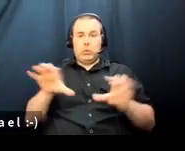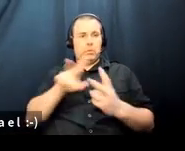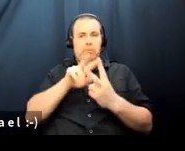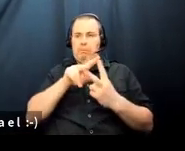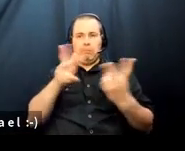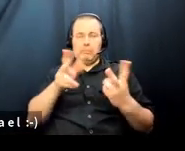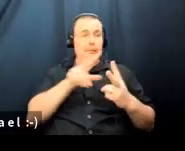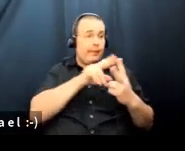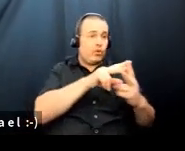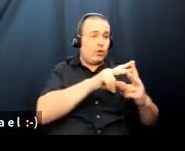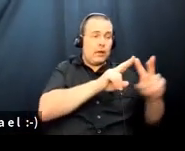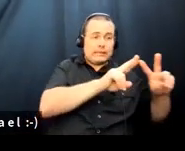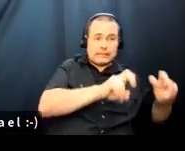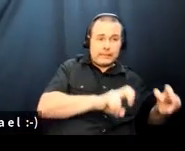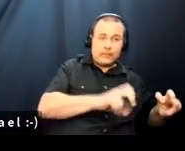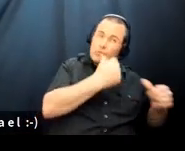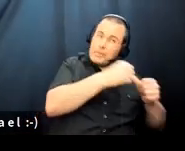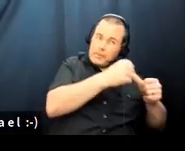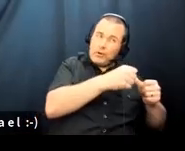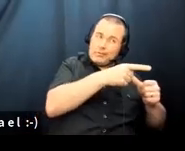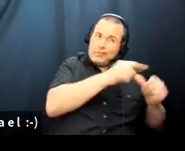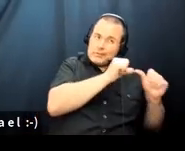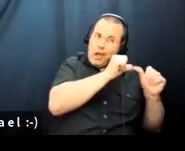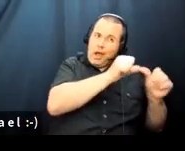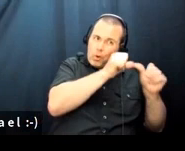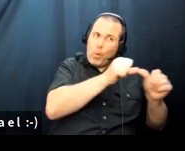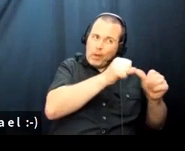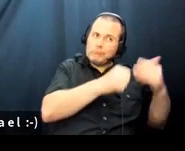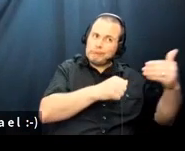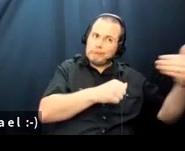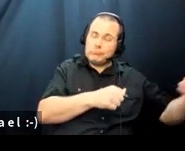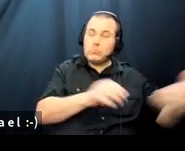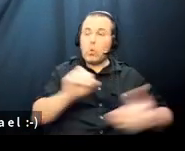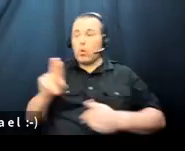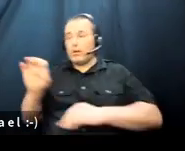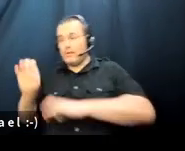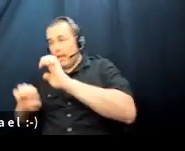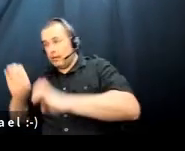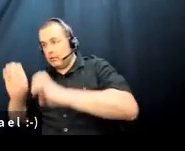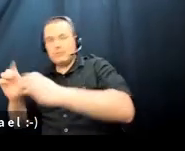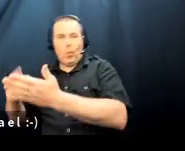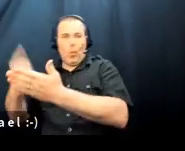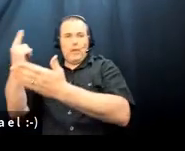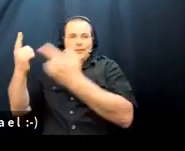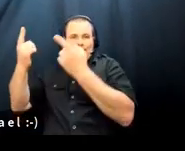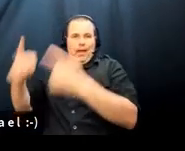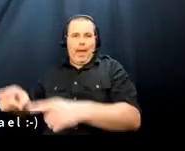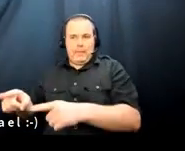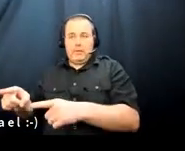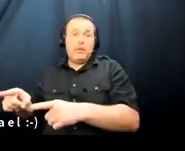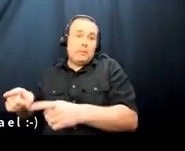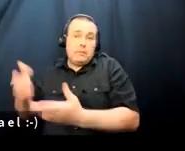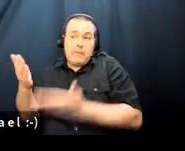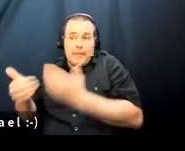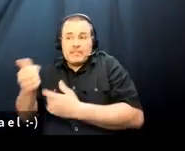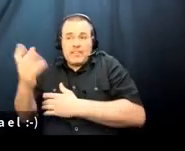either an assessment, which remember is ongoing, or an evaluation, which is a one-shot deal that may happen over several